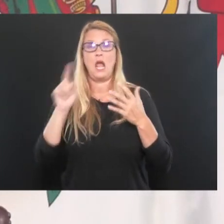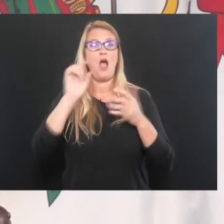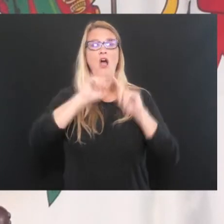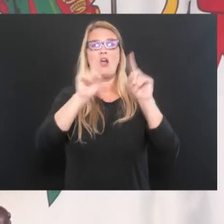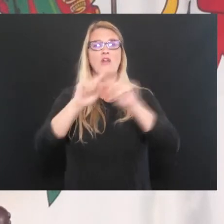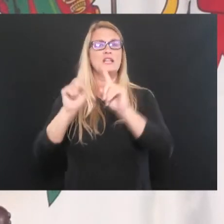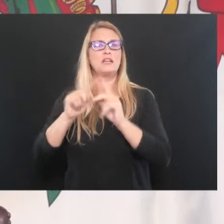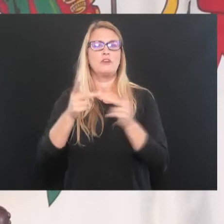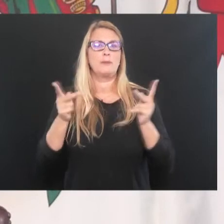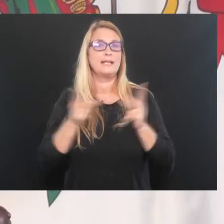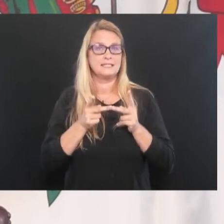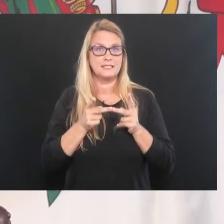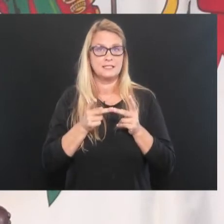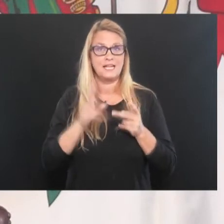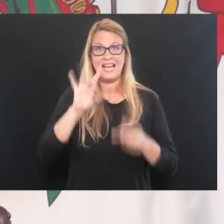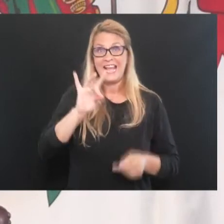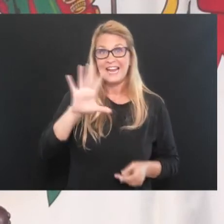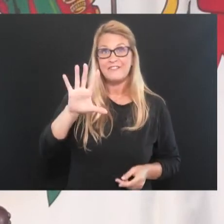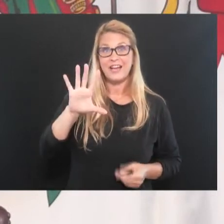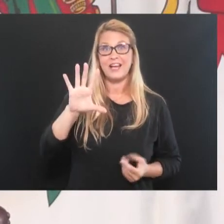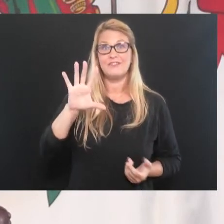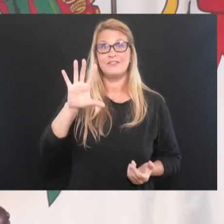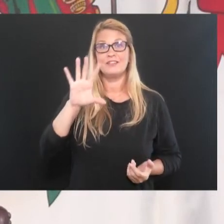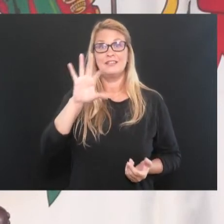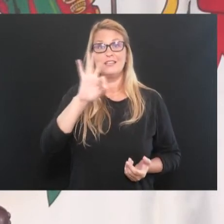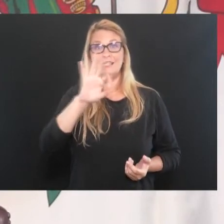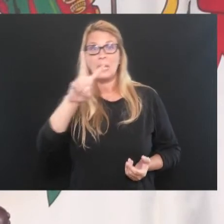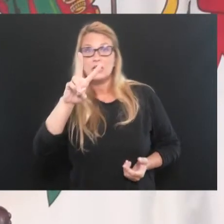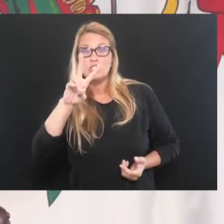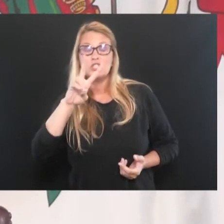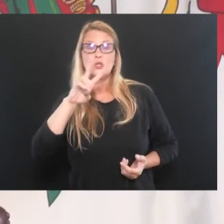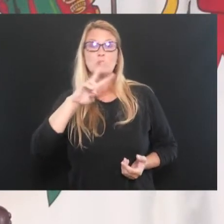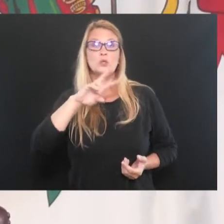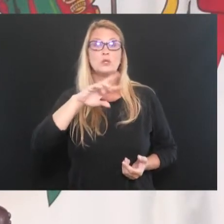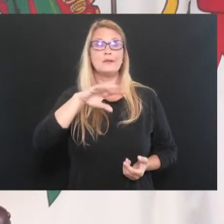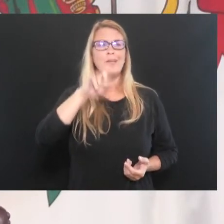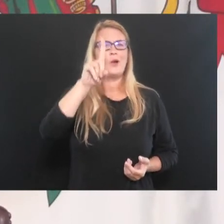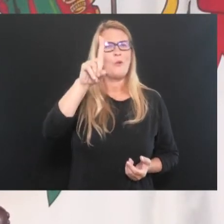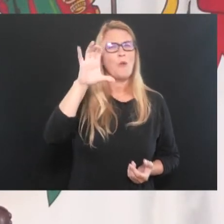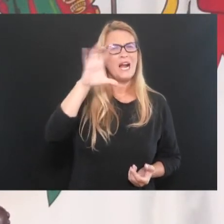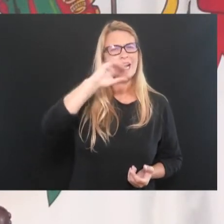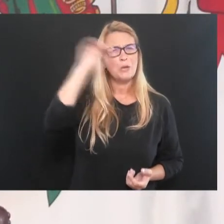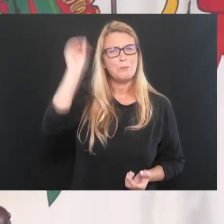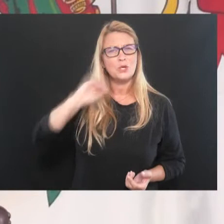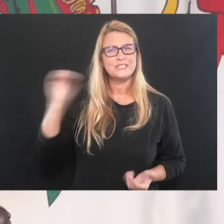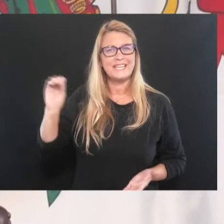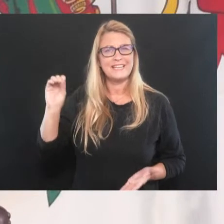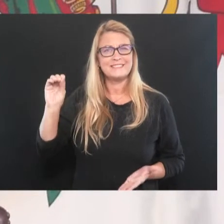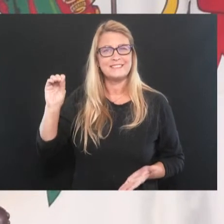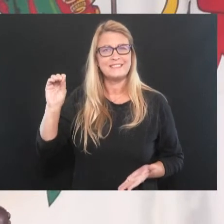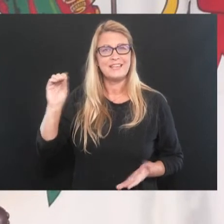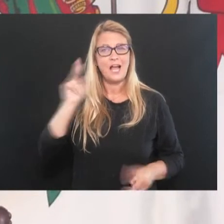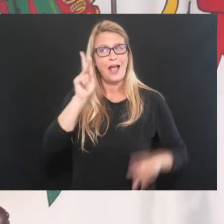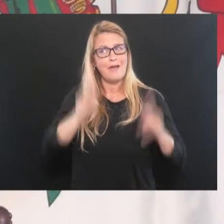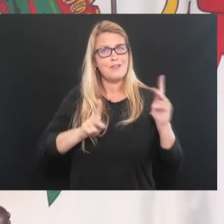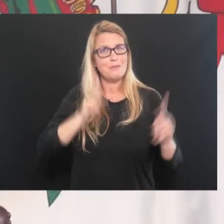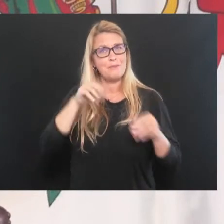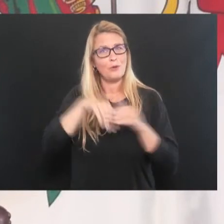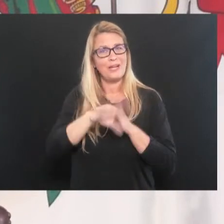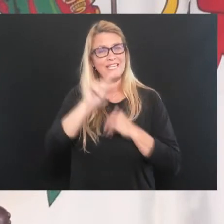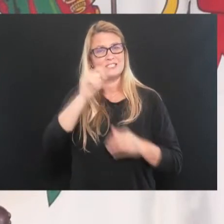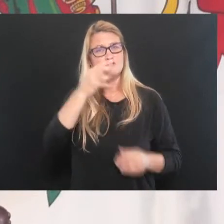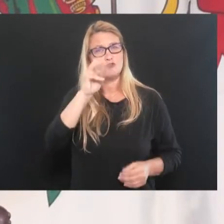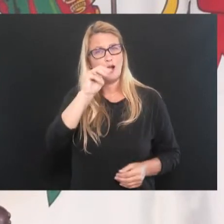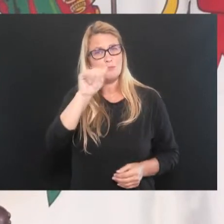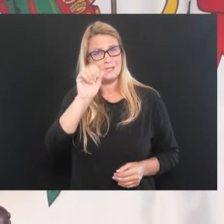was, 85, 92, 100% of those that were at Thomas in